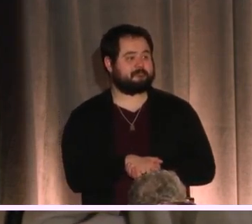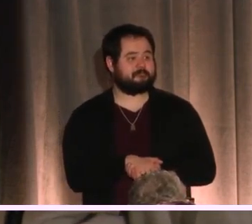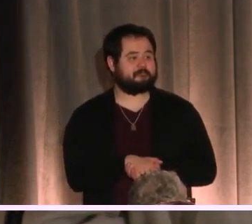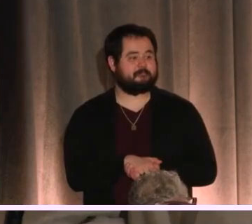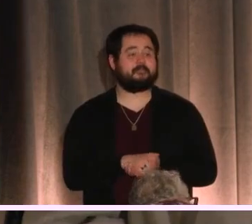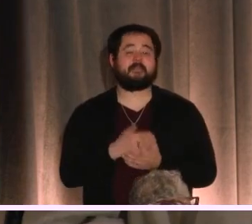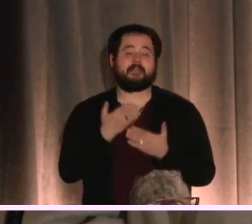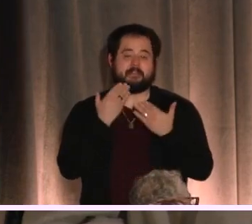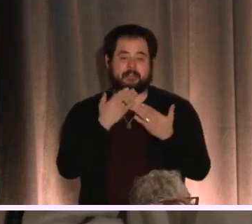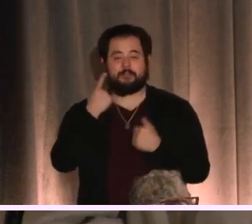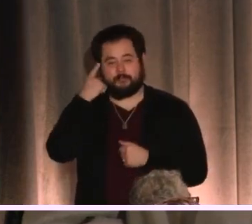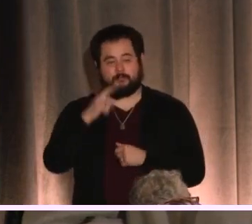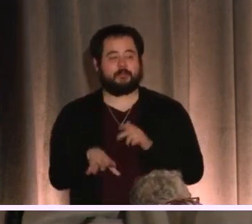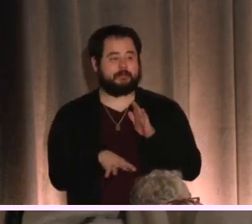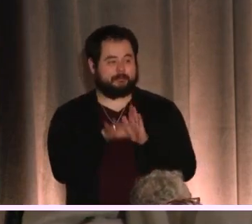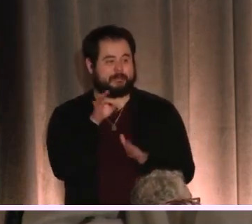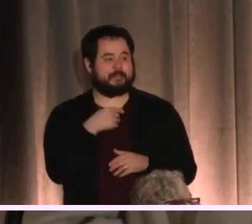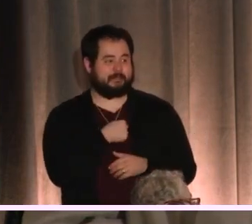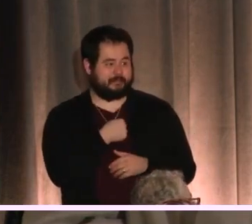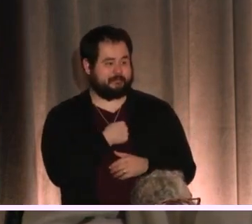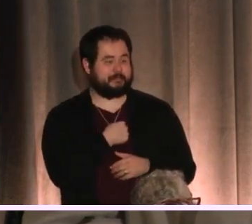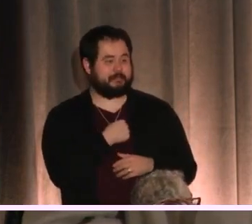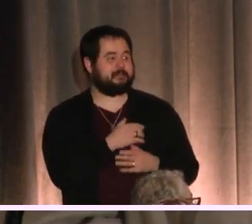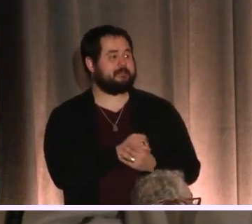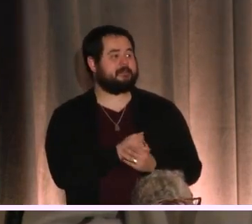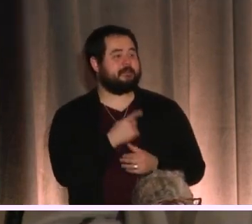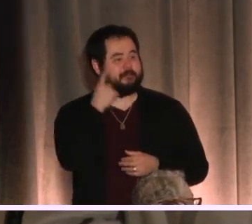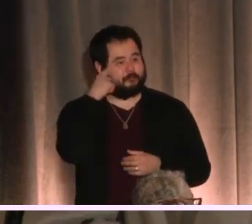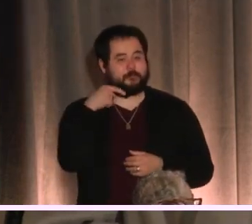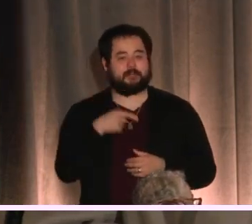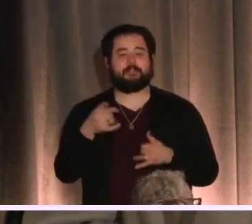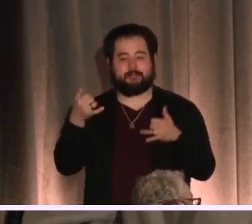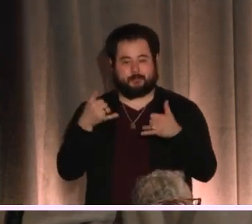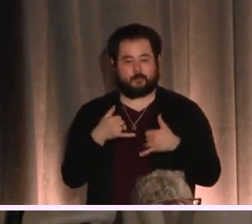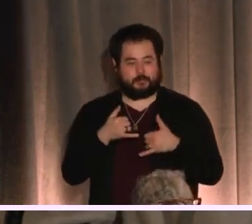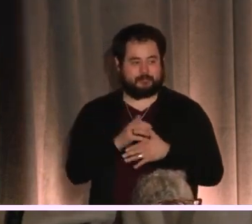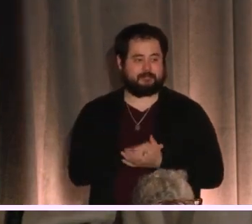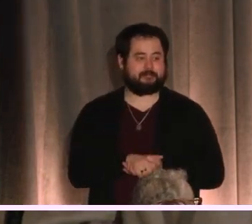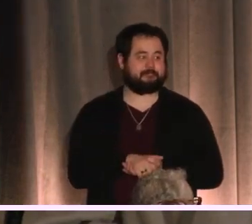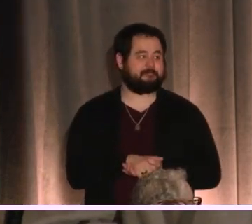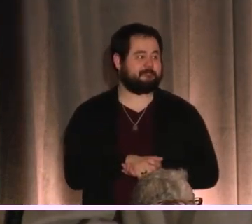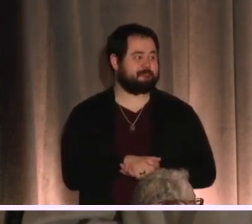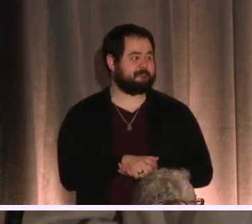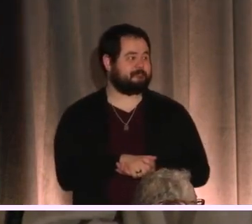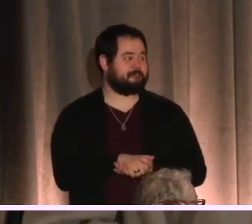choosing me for this tiny reward.